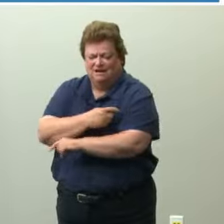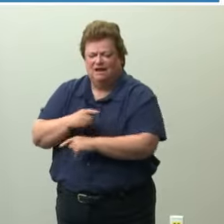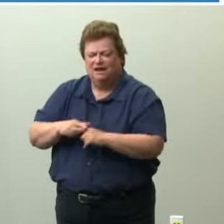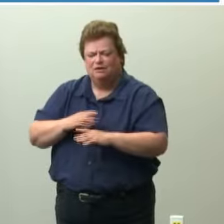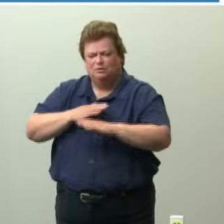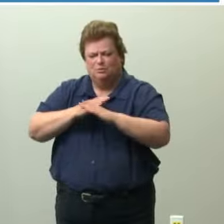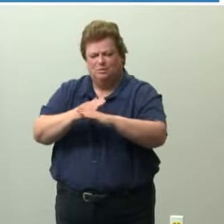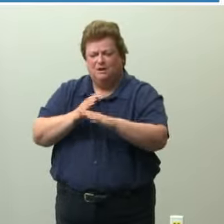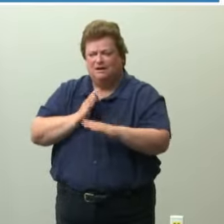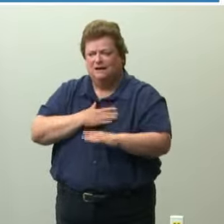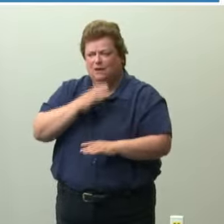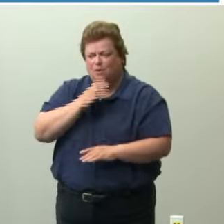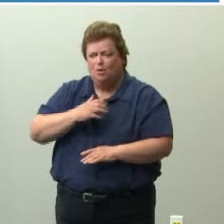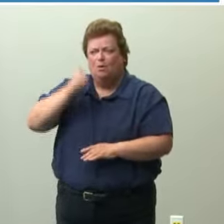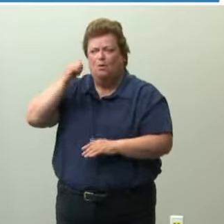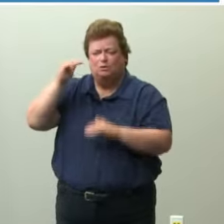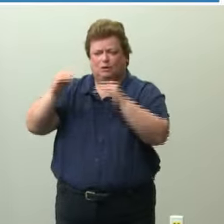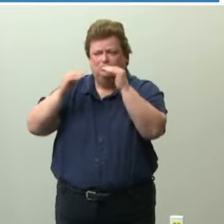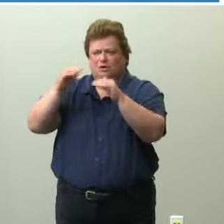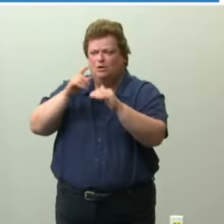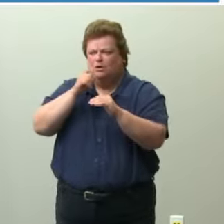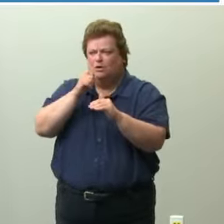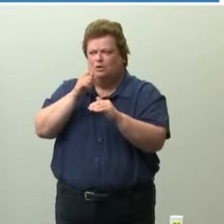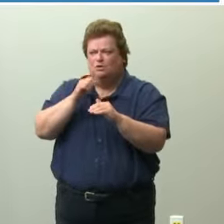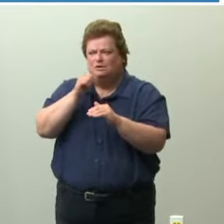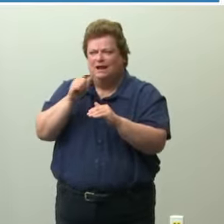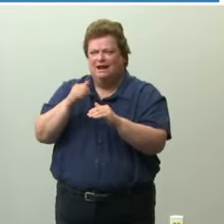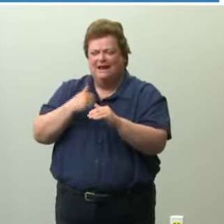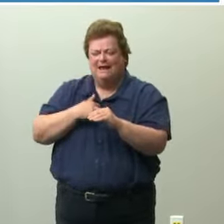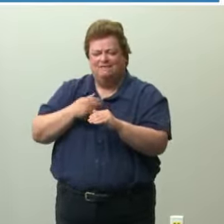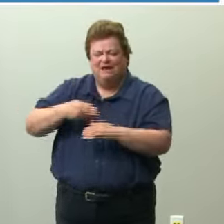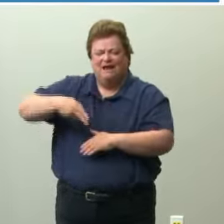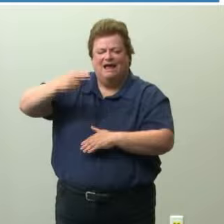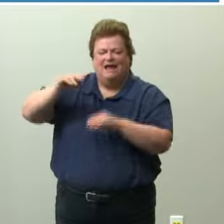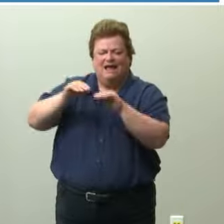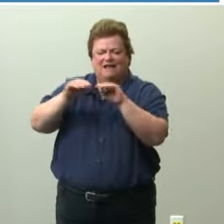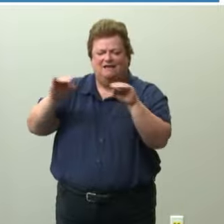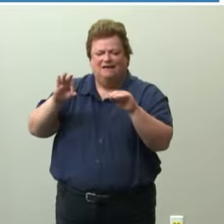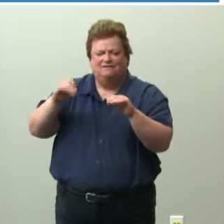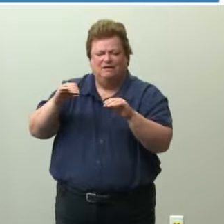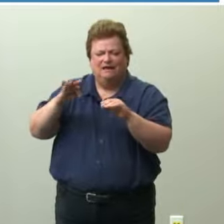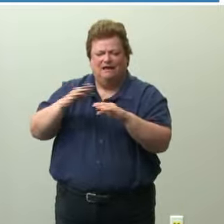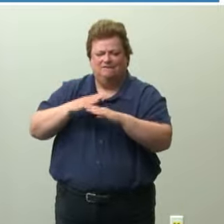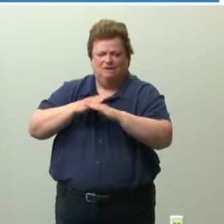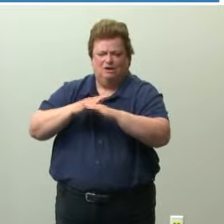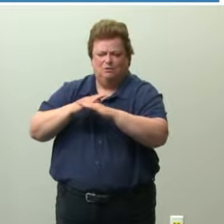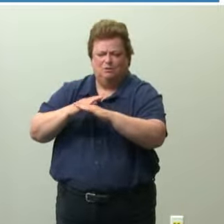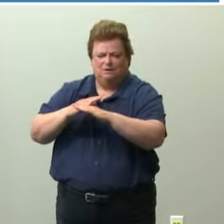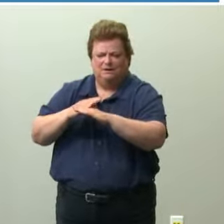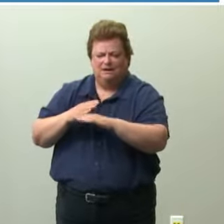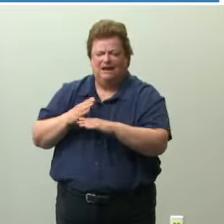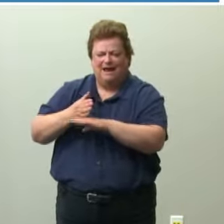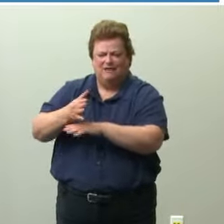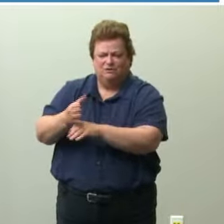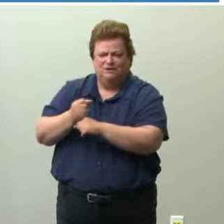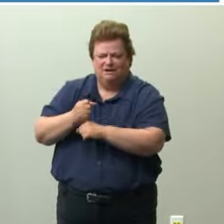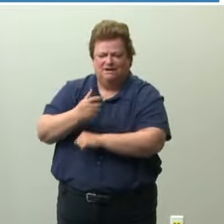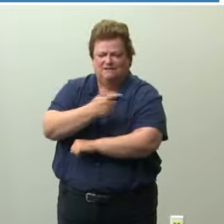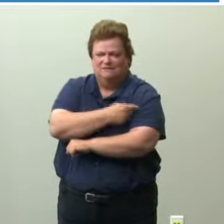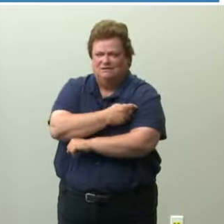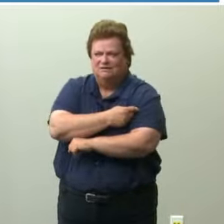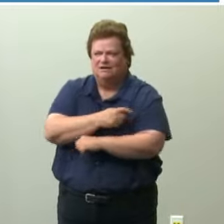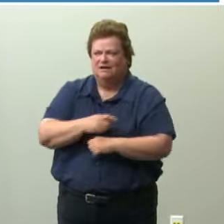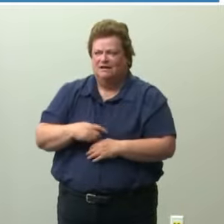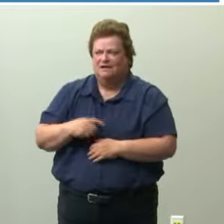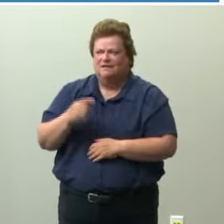protect our older adults who may not build as high a level of immunity after receiving vaccine. The small gray